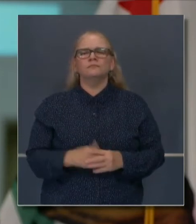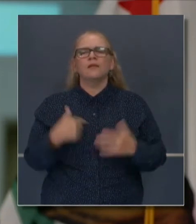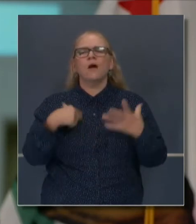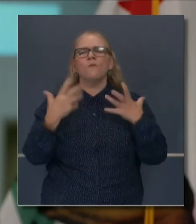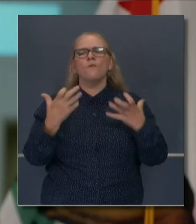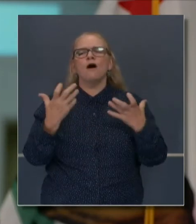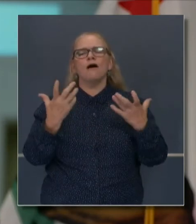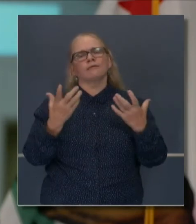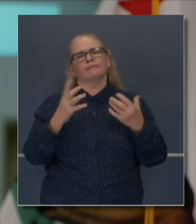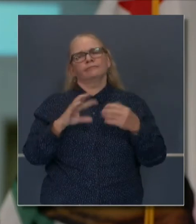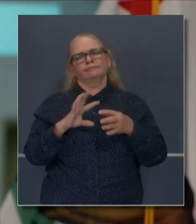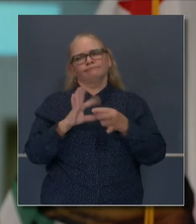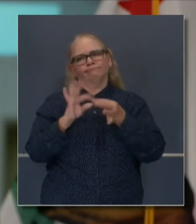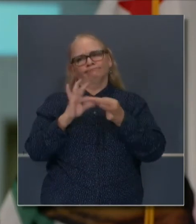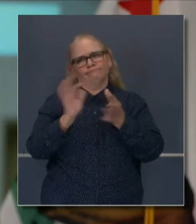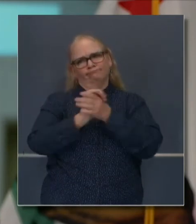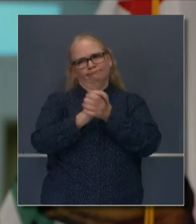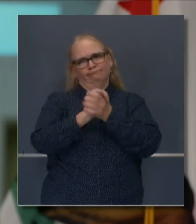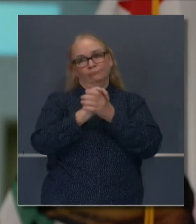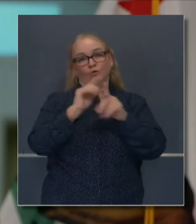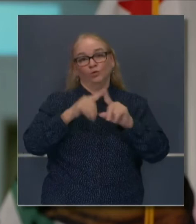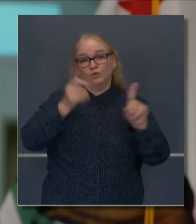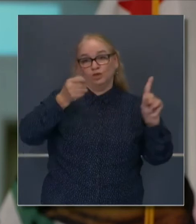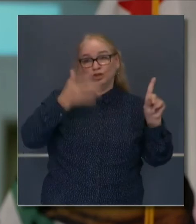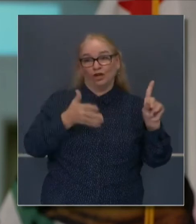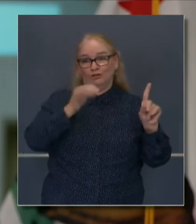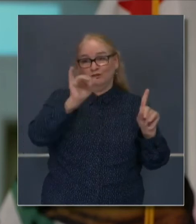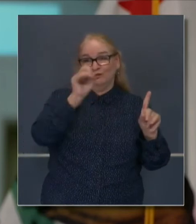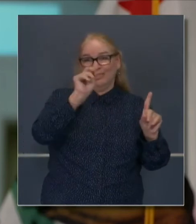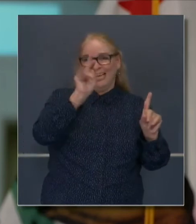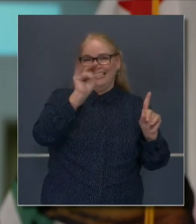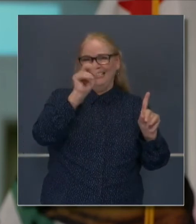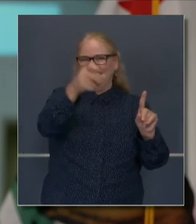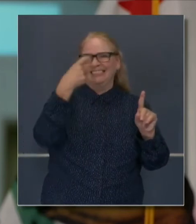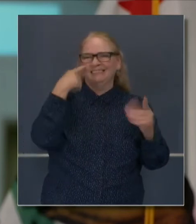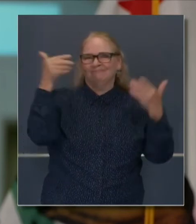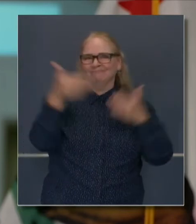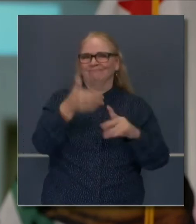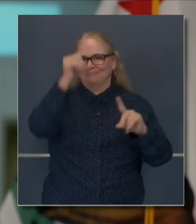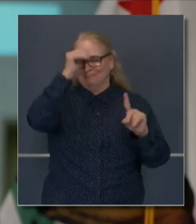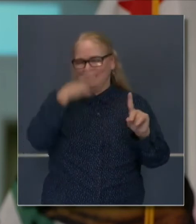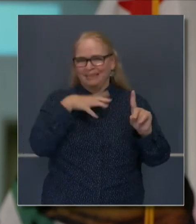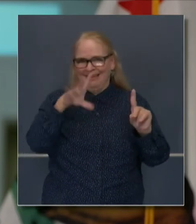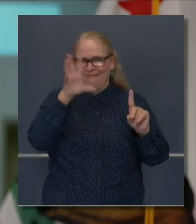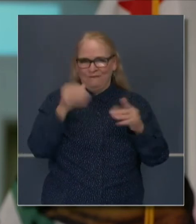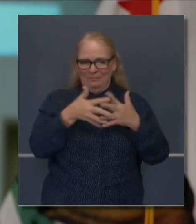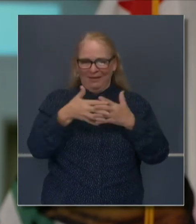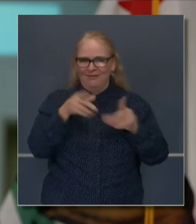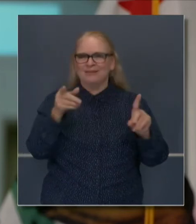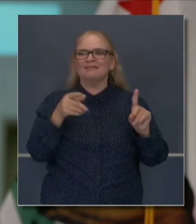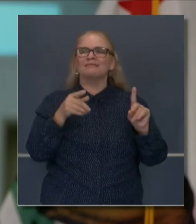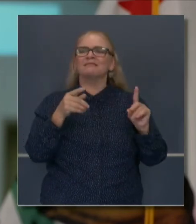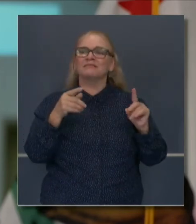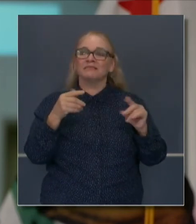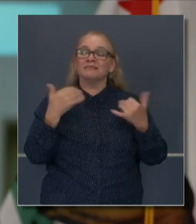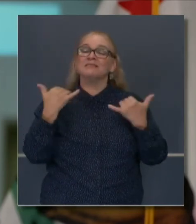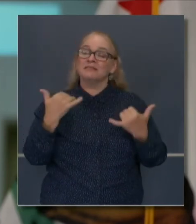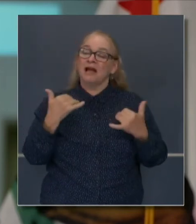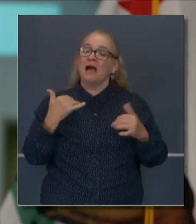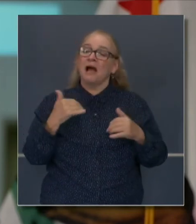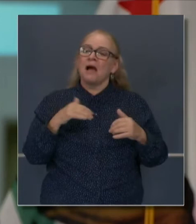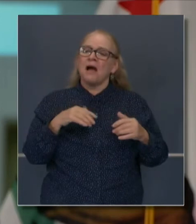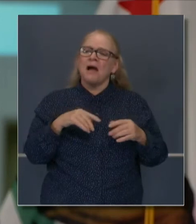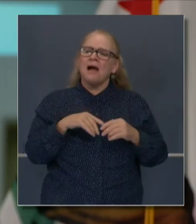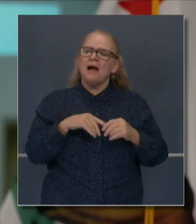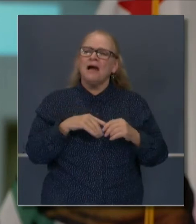just simply congratulations, Your Honor. Governor, looking at the situation on the ground with Disney and some of the